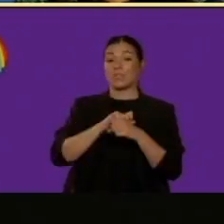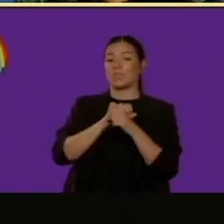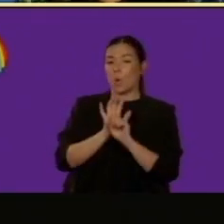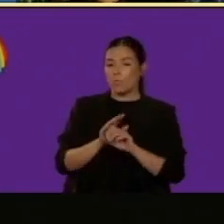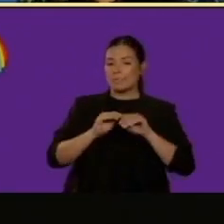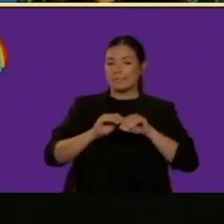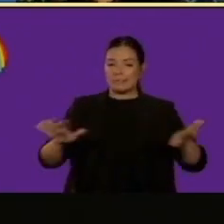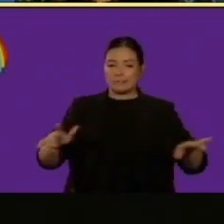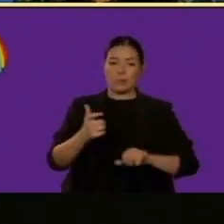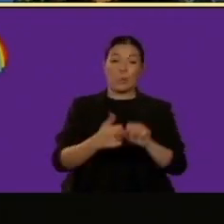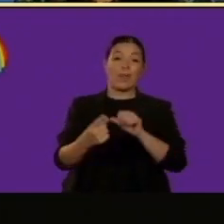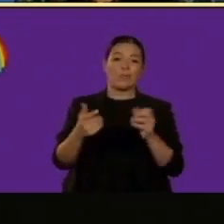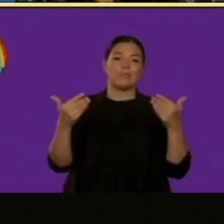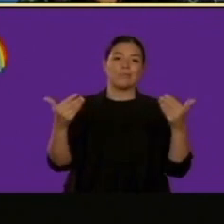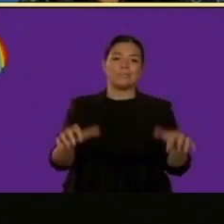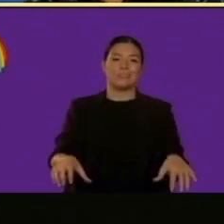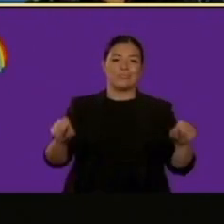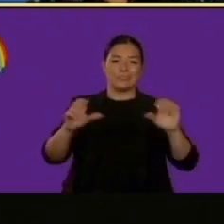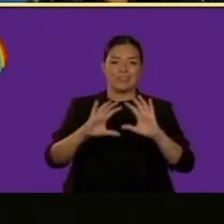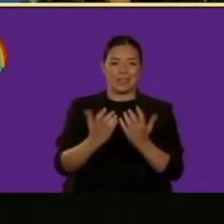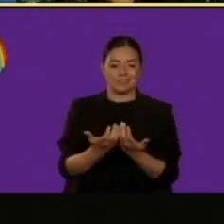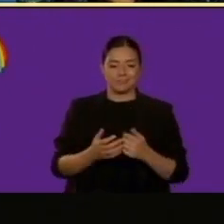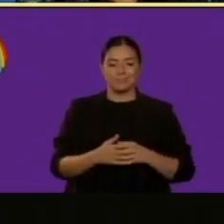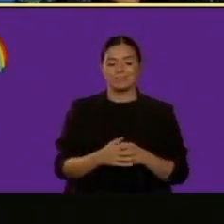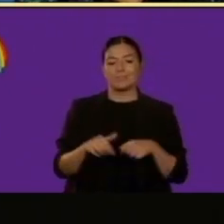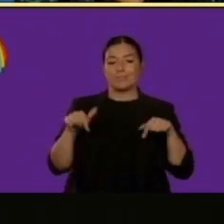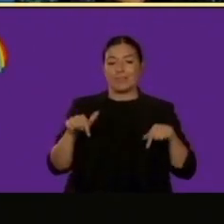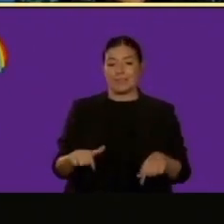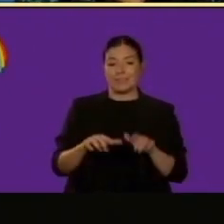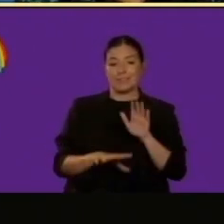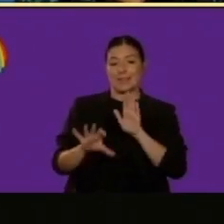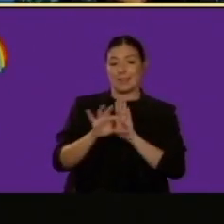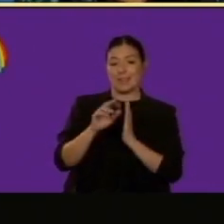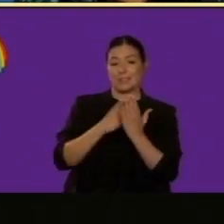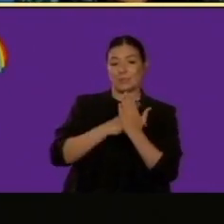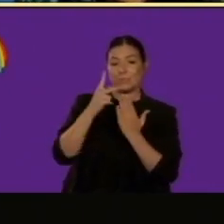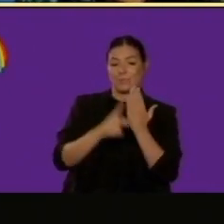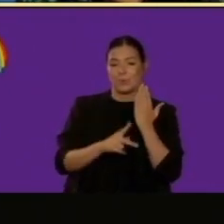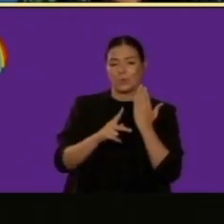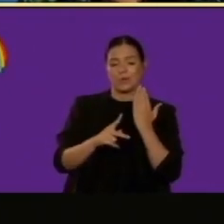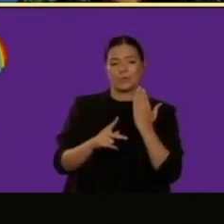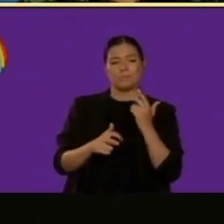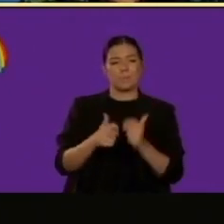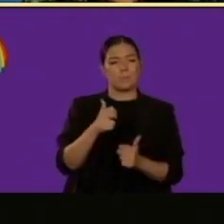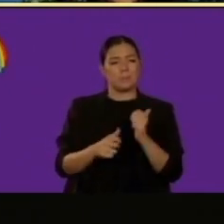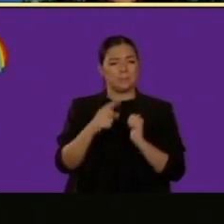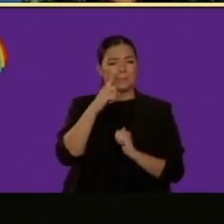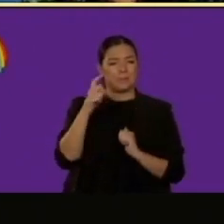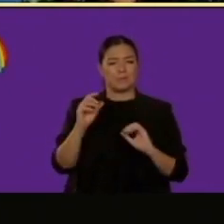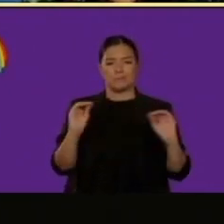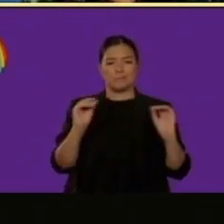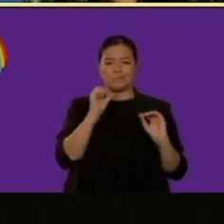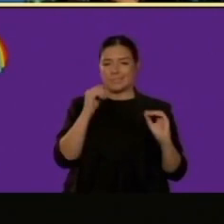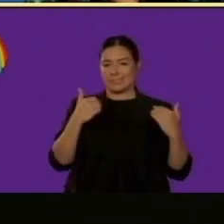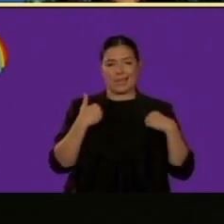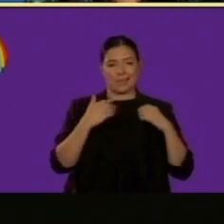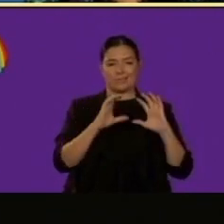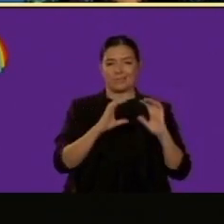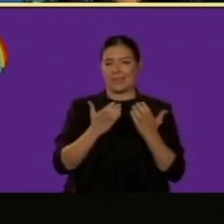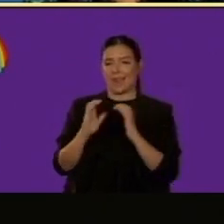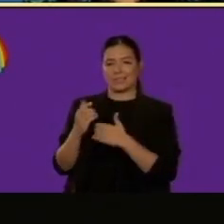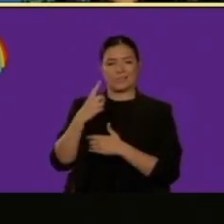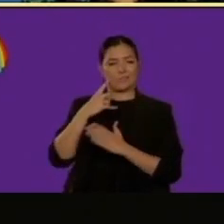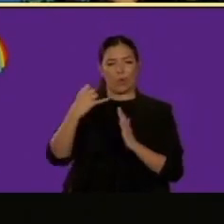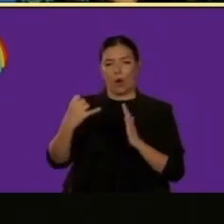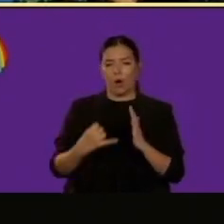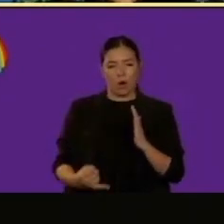our latinos. students are Las otras dos Latin, escuelas and the other especializan 2 en schools are neurodiversidad. specialized in